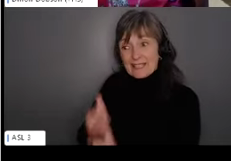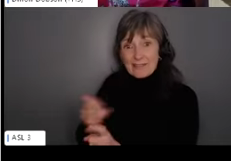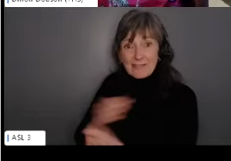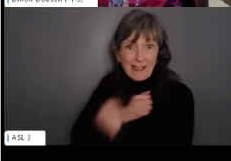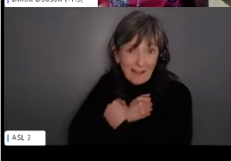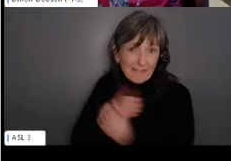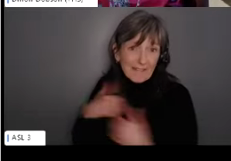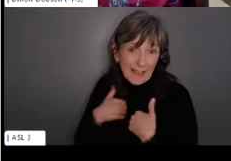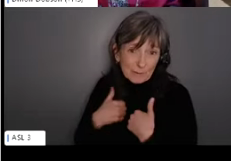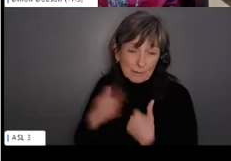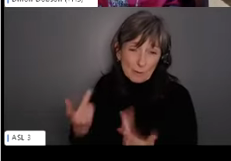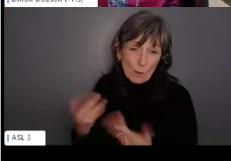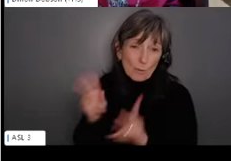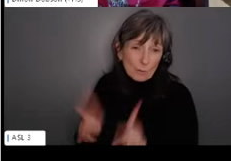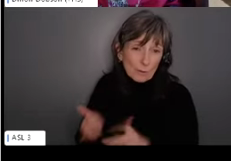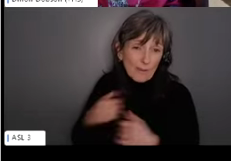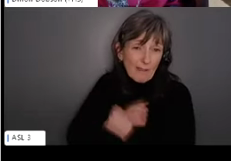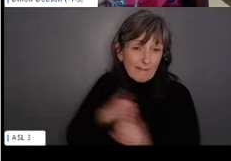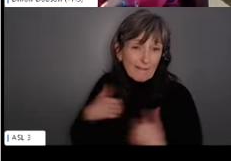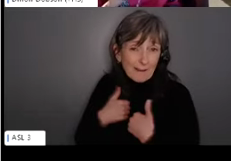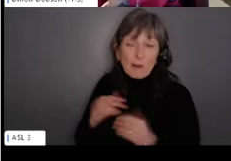animals, right?